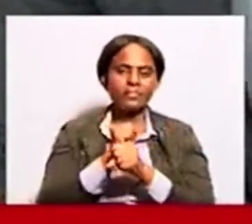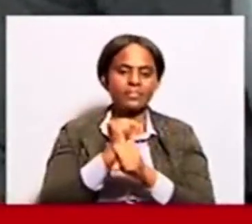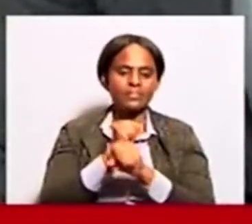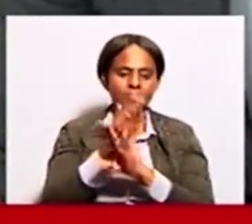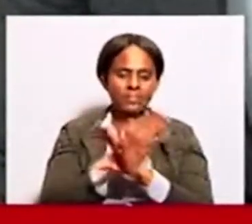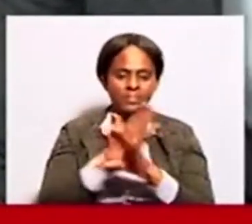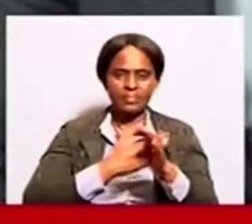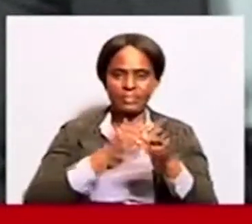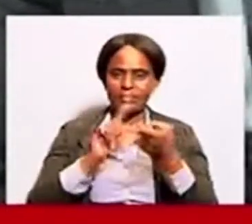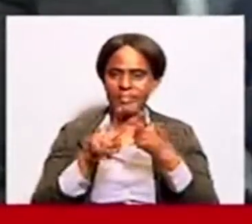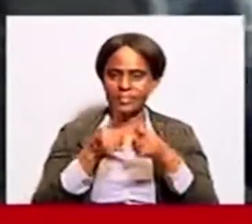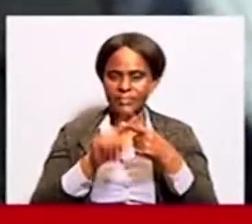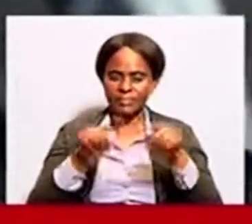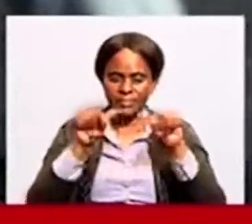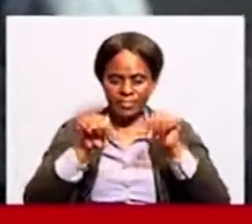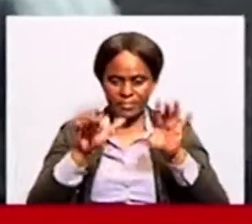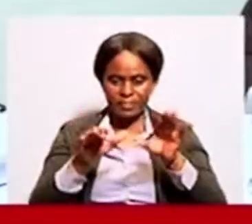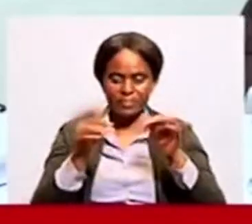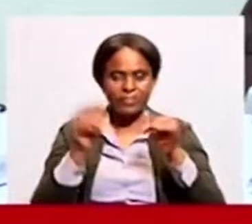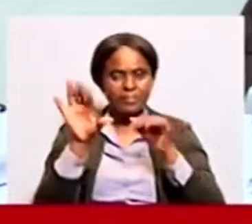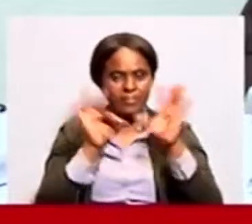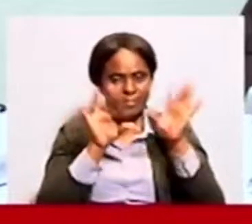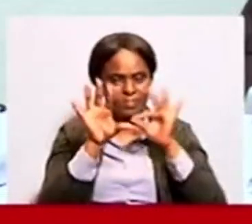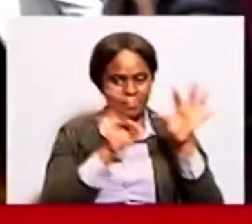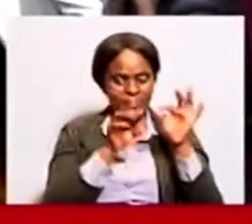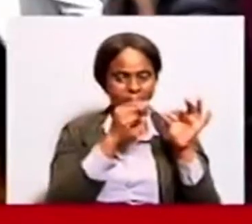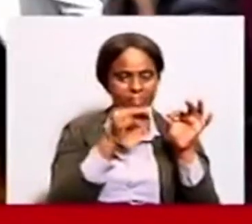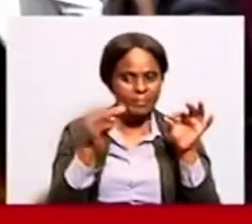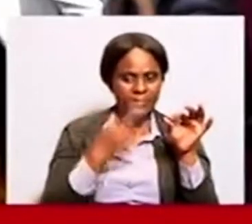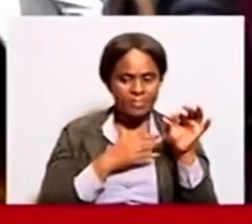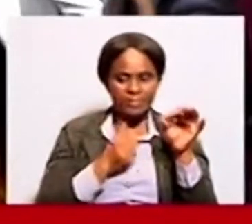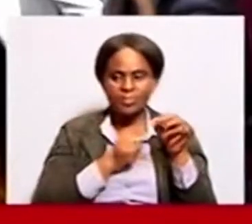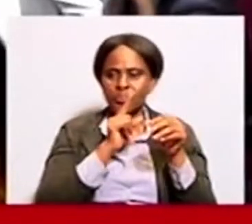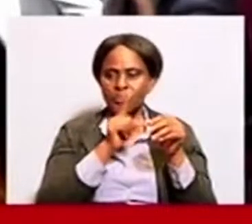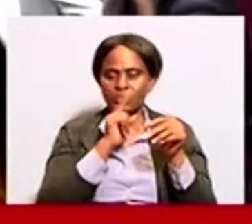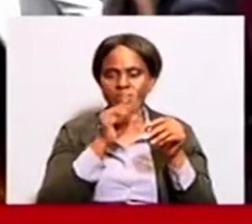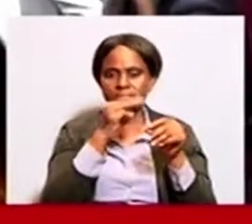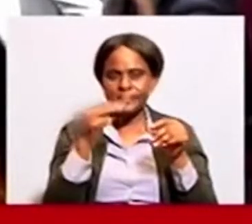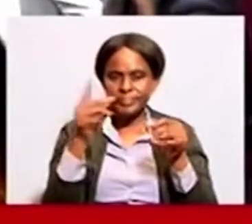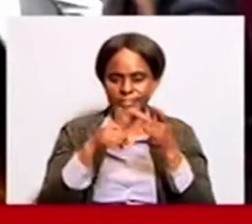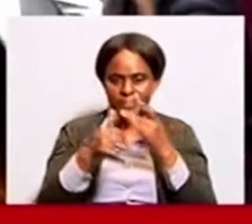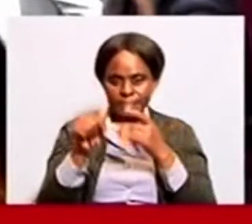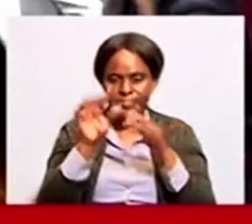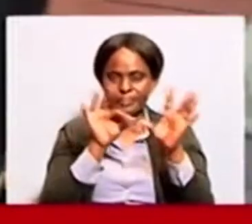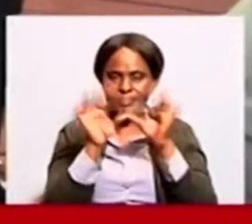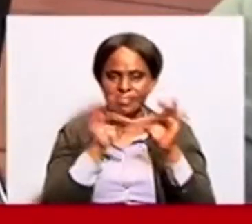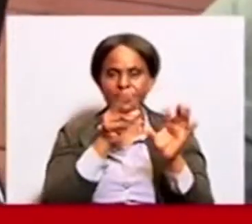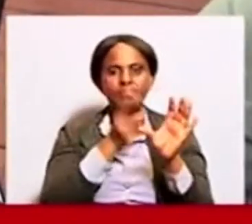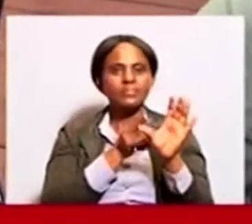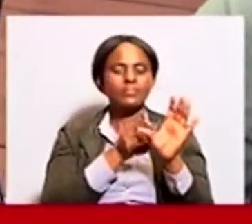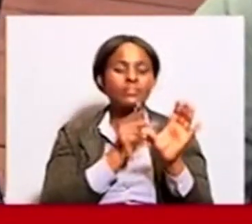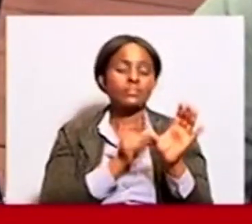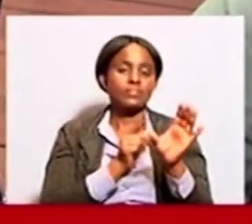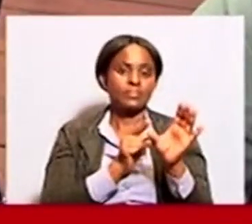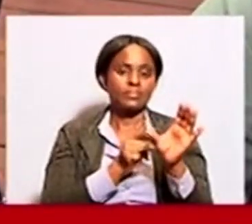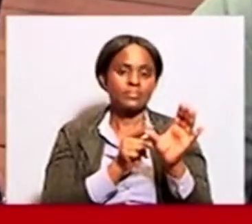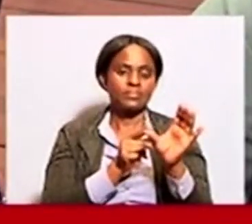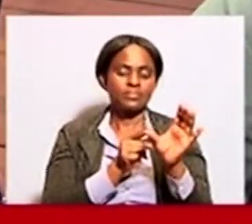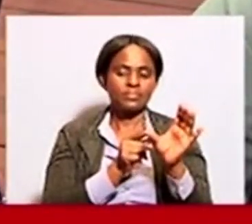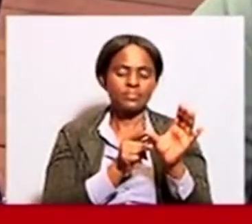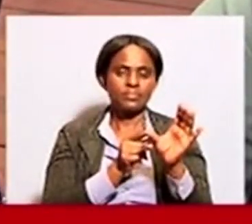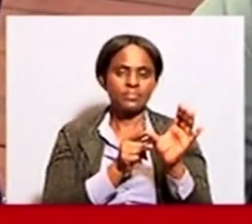my friends, the auditors picked materials, and I'm sure the materials they picked was fuel.